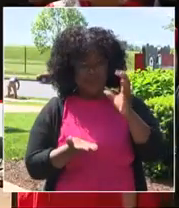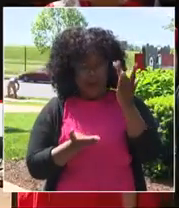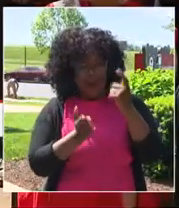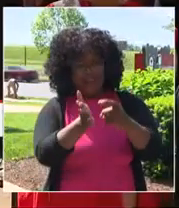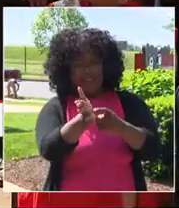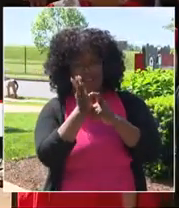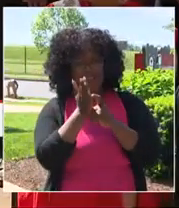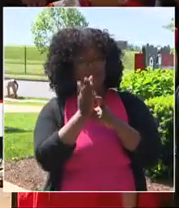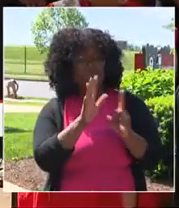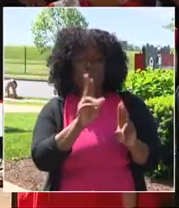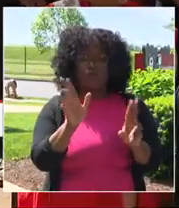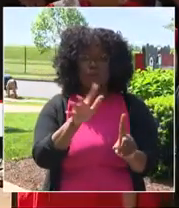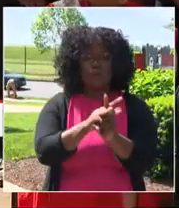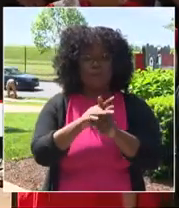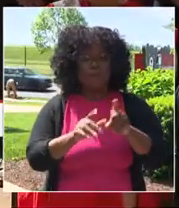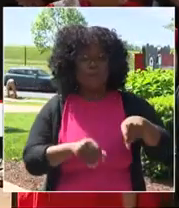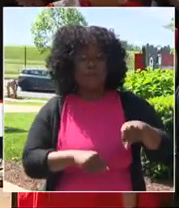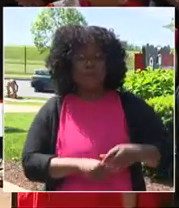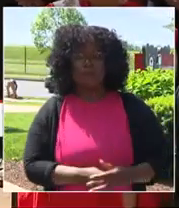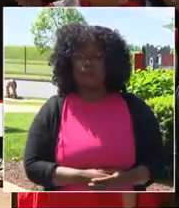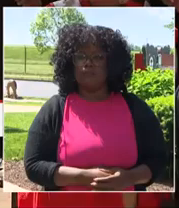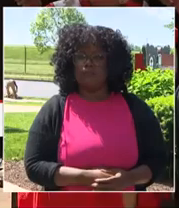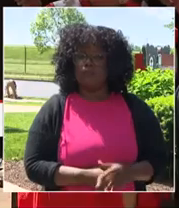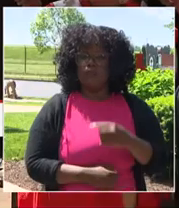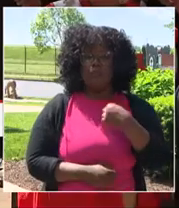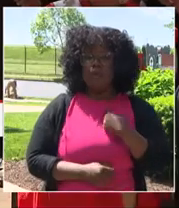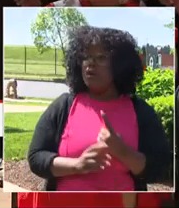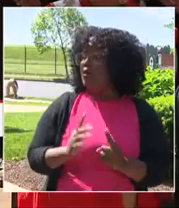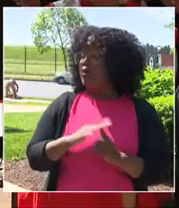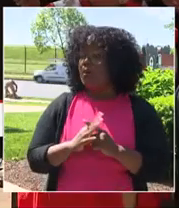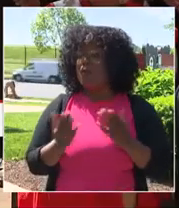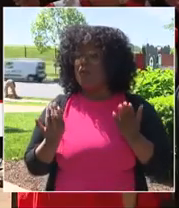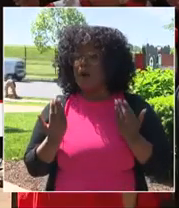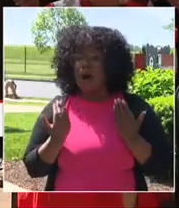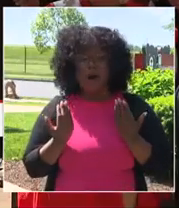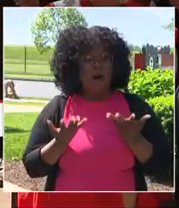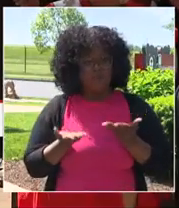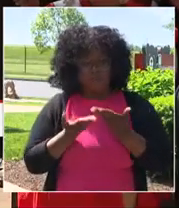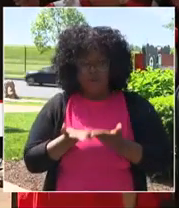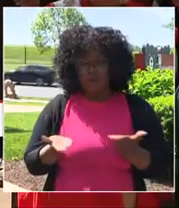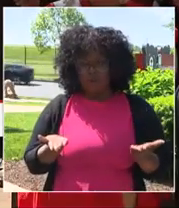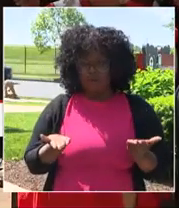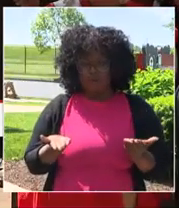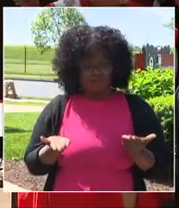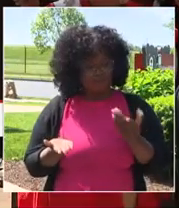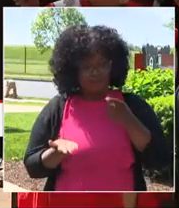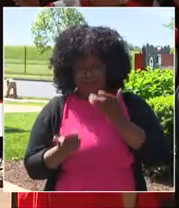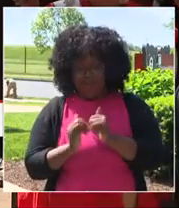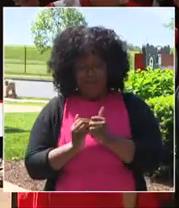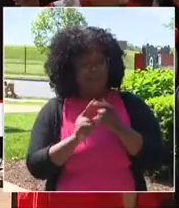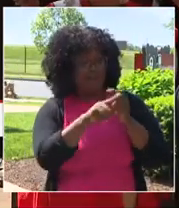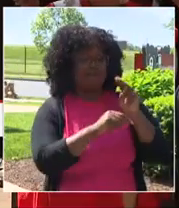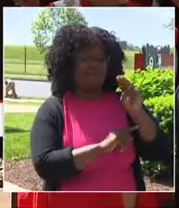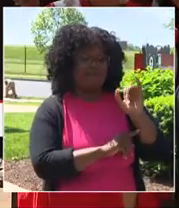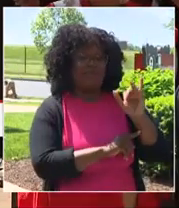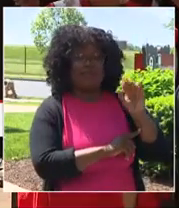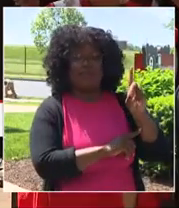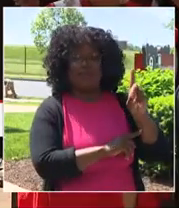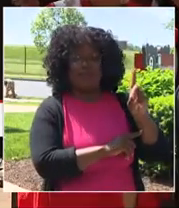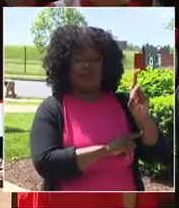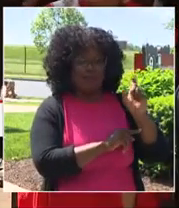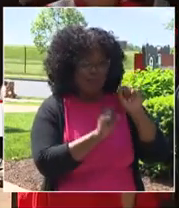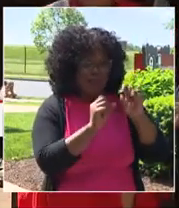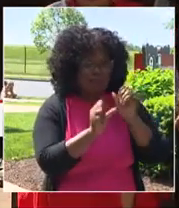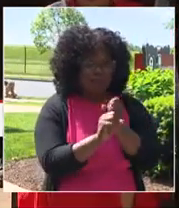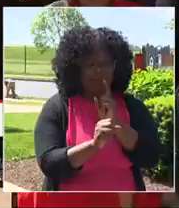funding ensures that we have the resources we need to deliver the right care at the right time to those who need it most. Thank